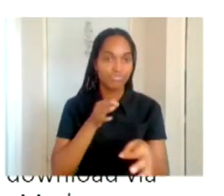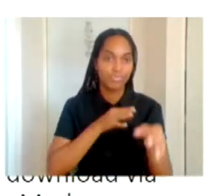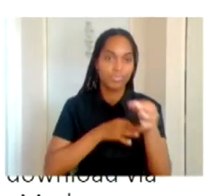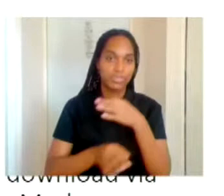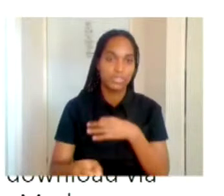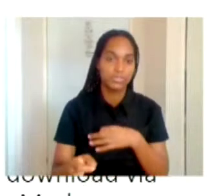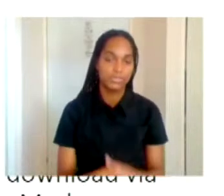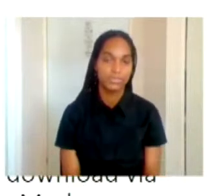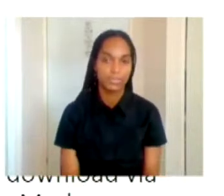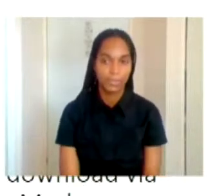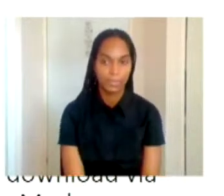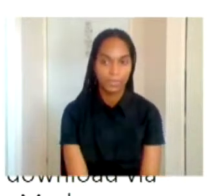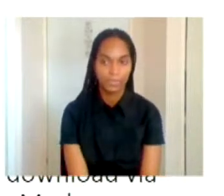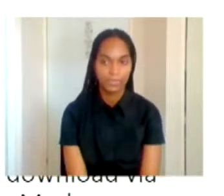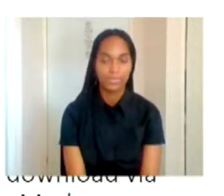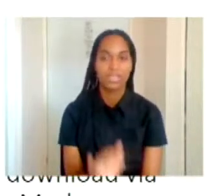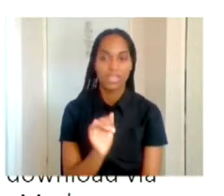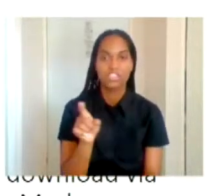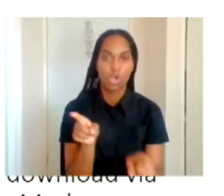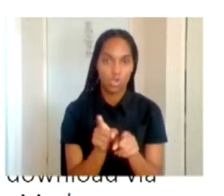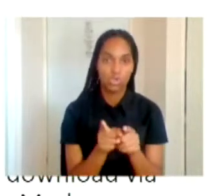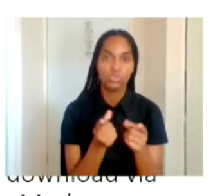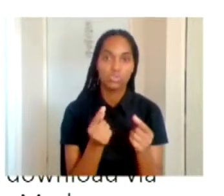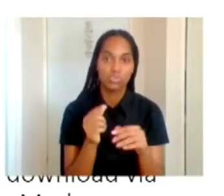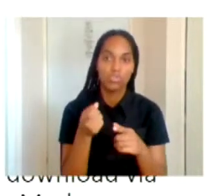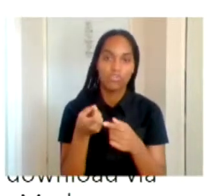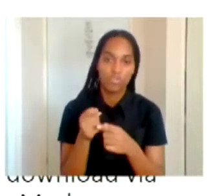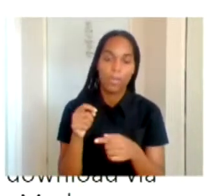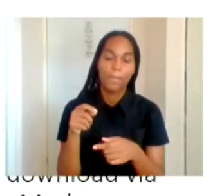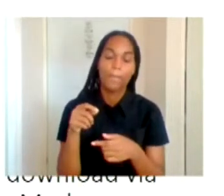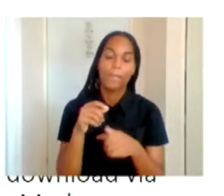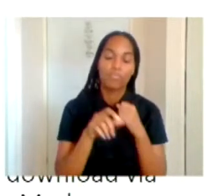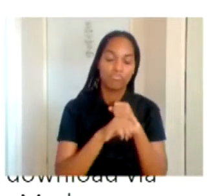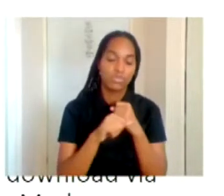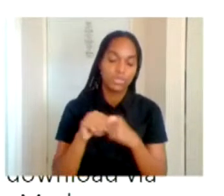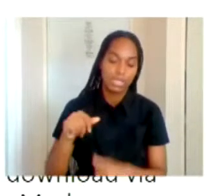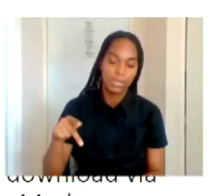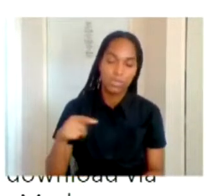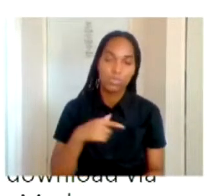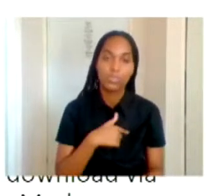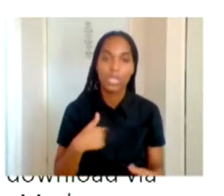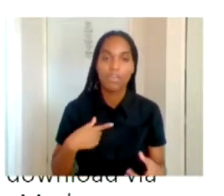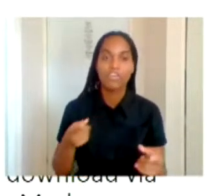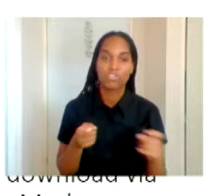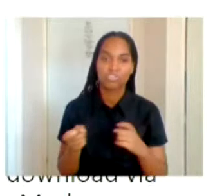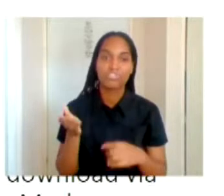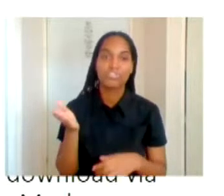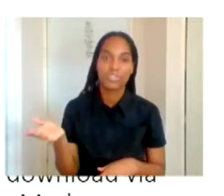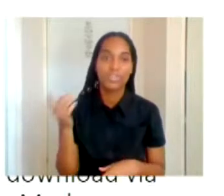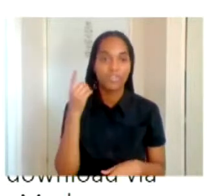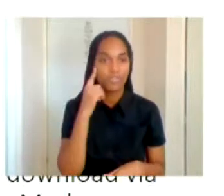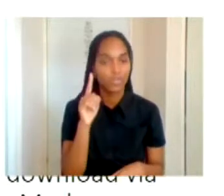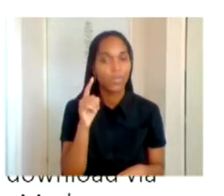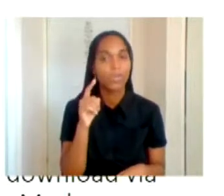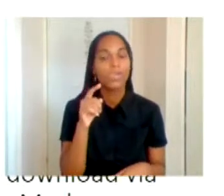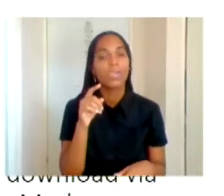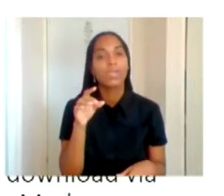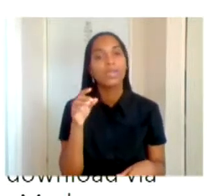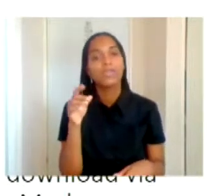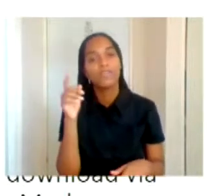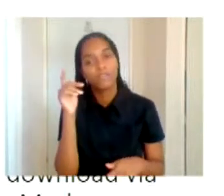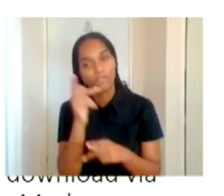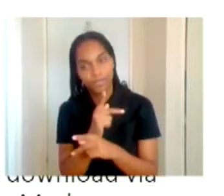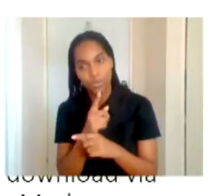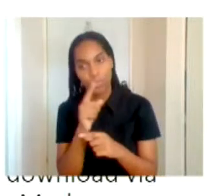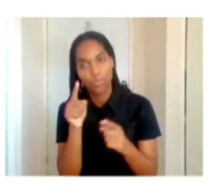insertion, is also done from the broadcaster application. So we have controls in there for determining when content will be